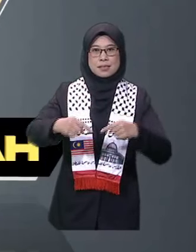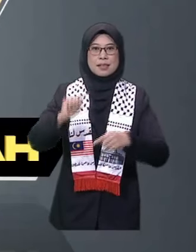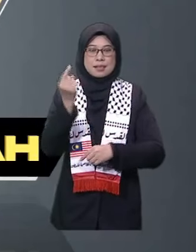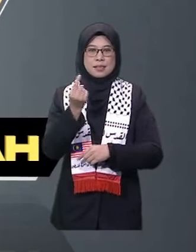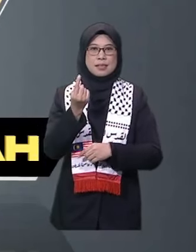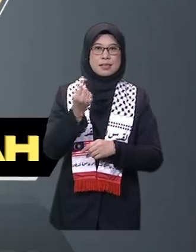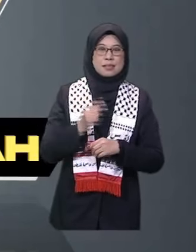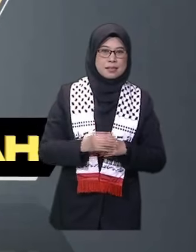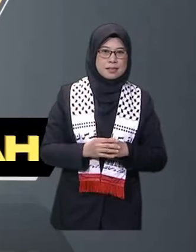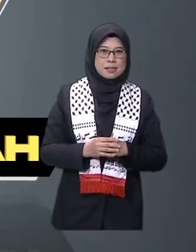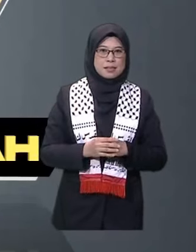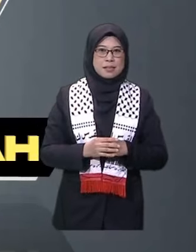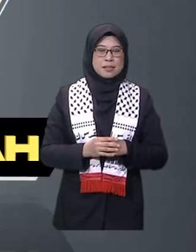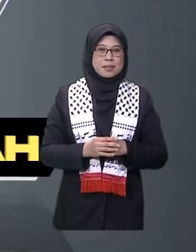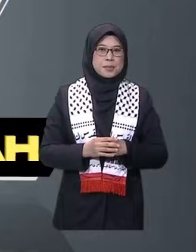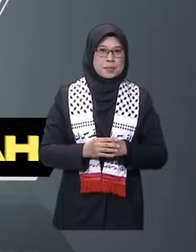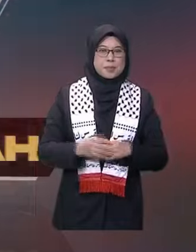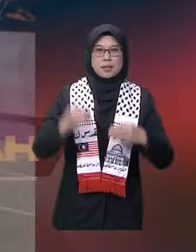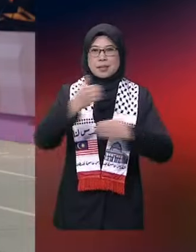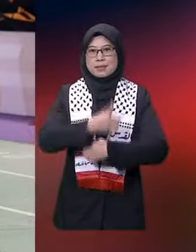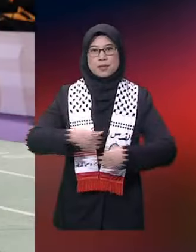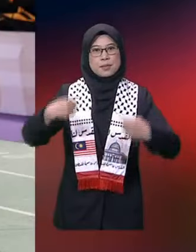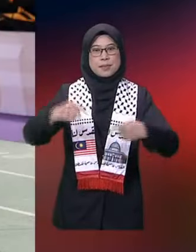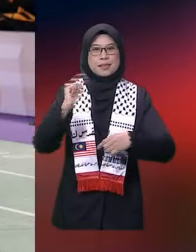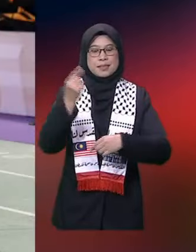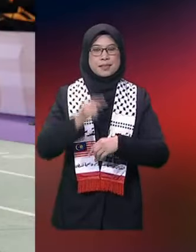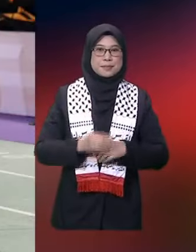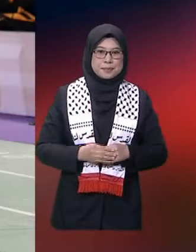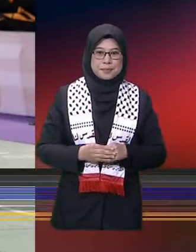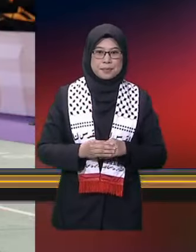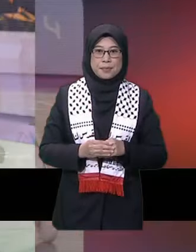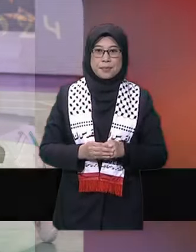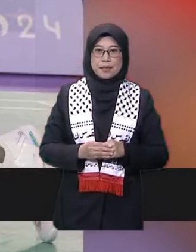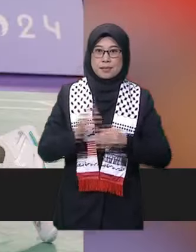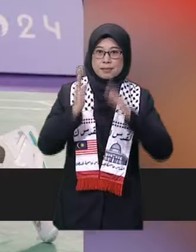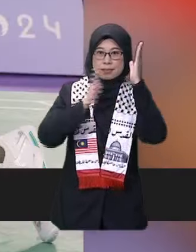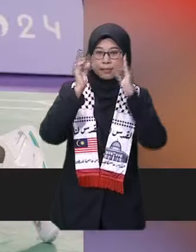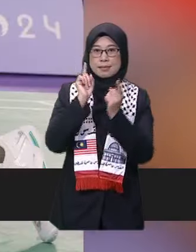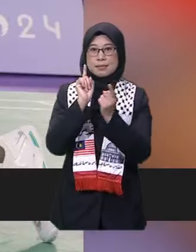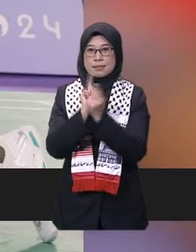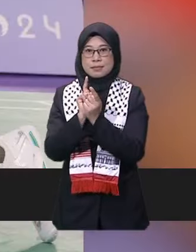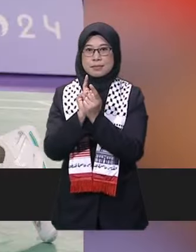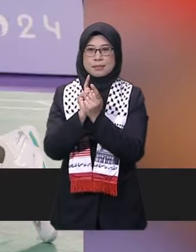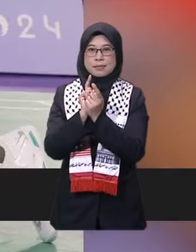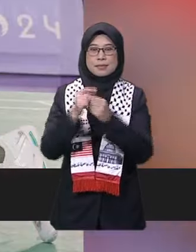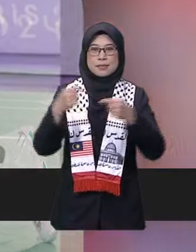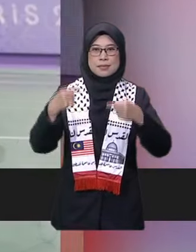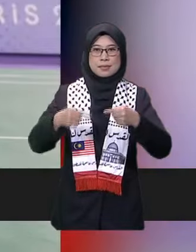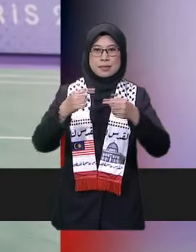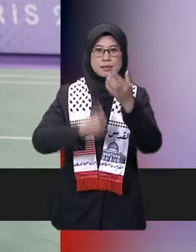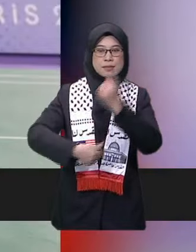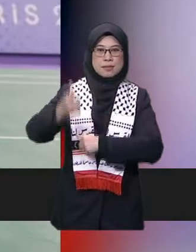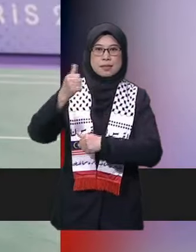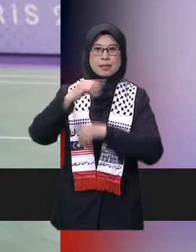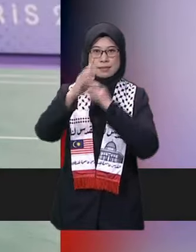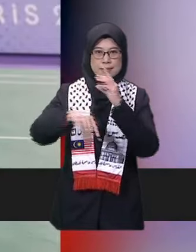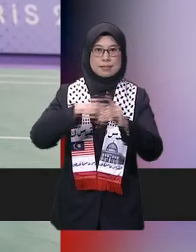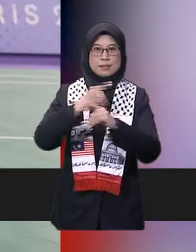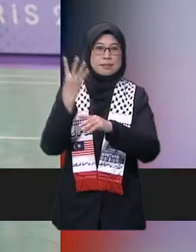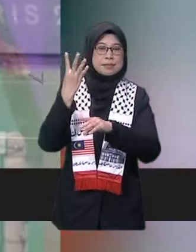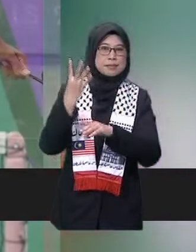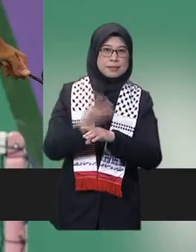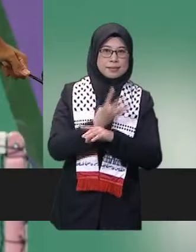leave any regret and we want to enjoy every point. Pelitina seterusnya akan berdepan cabaran sengit menentang pasangan juara dunia 4 kali Cheng Ki-chen